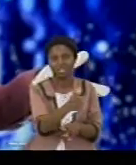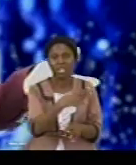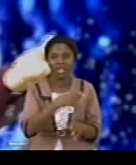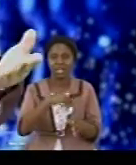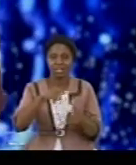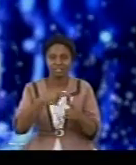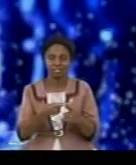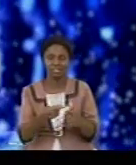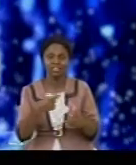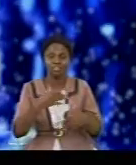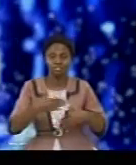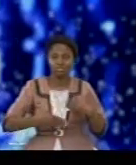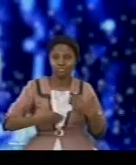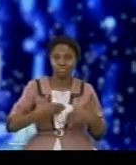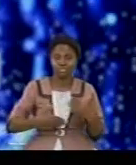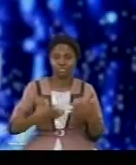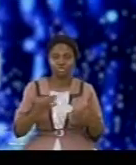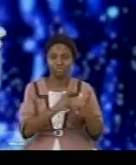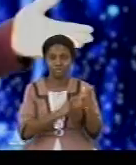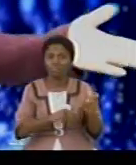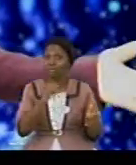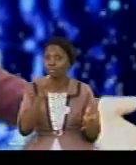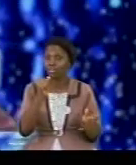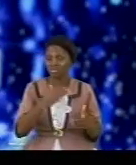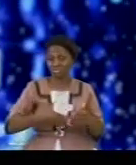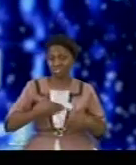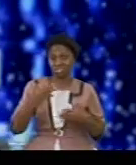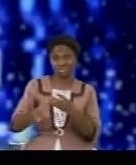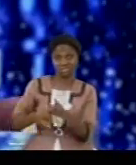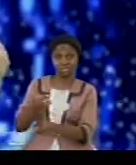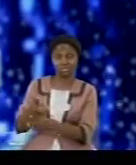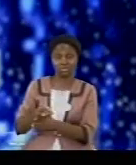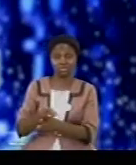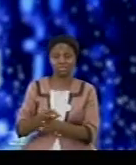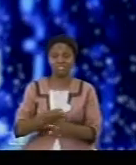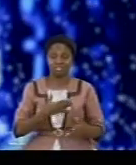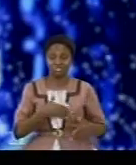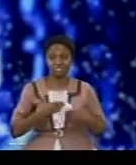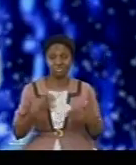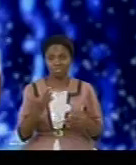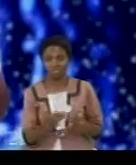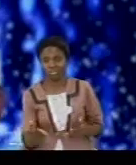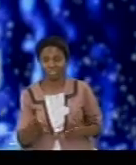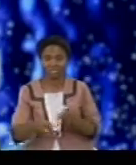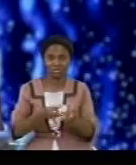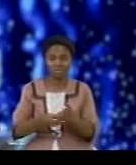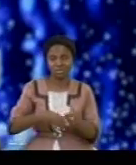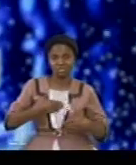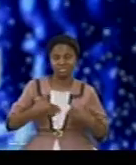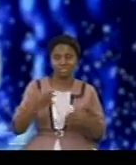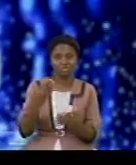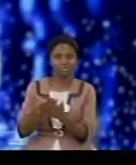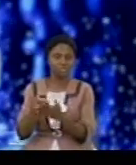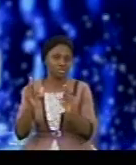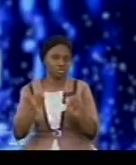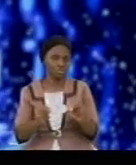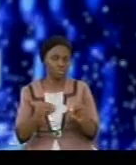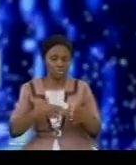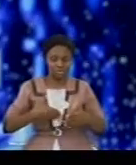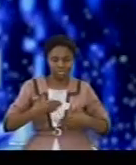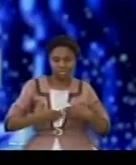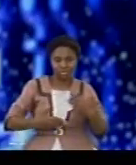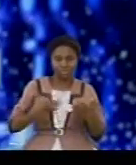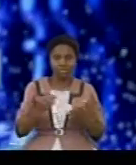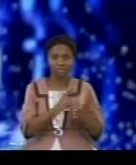Lord. Not the joy of the things of the world, not the joy of food, not the joy of money, but the joy of the Lord becomes your strength. You are joyful in the Lord at